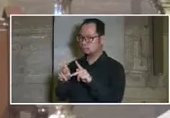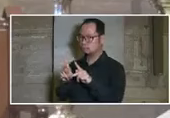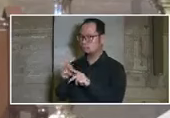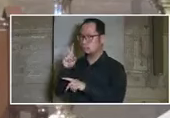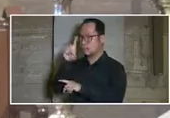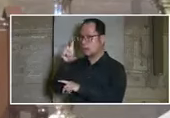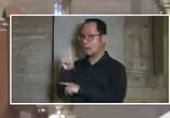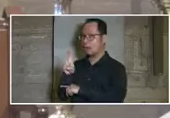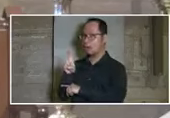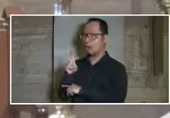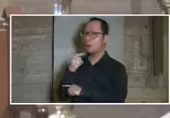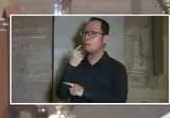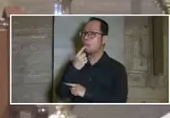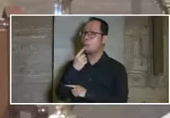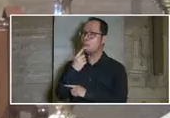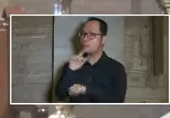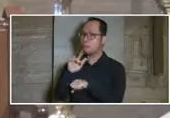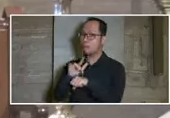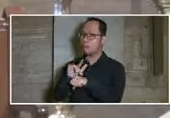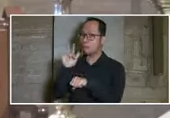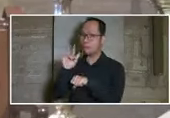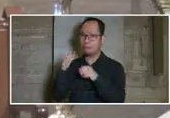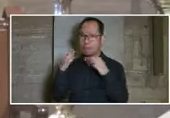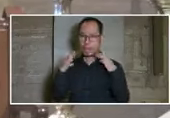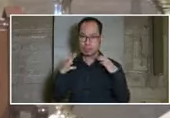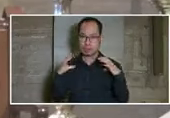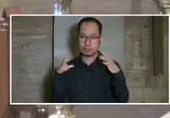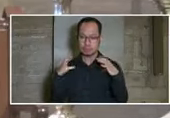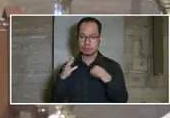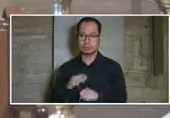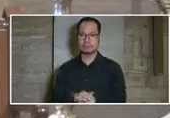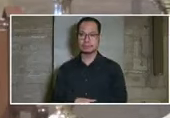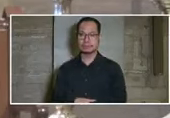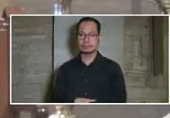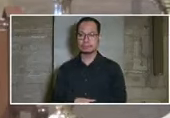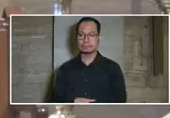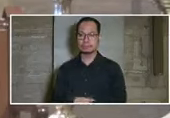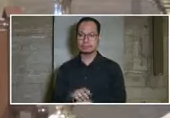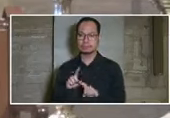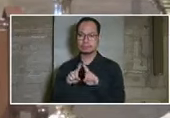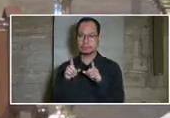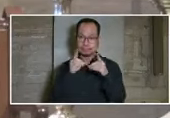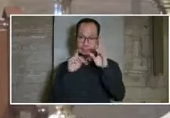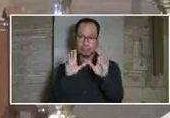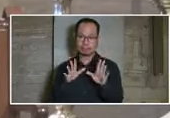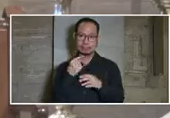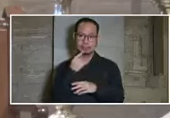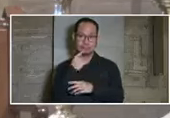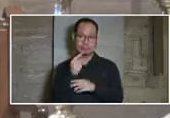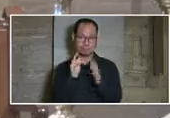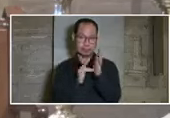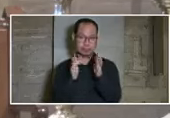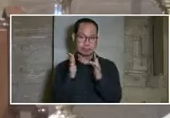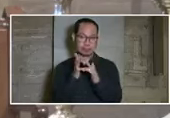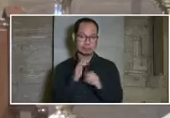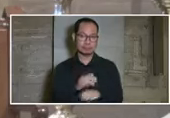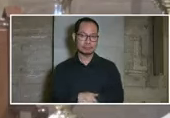asked, "Who has touched my clothes?" But his disciples said to